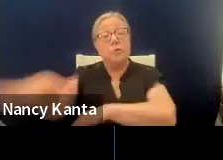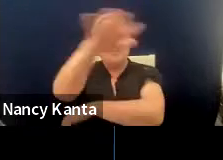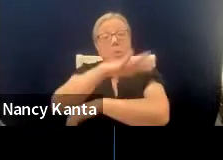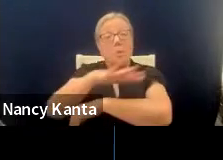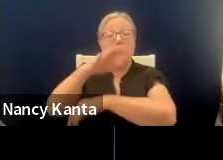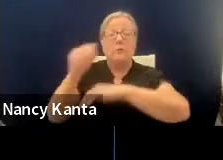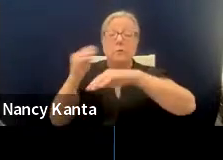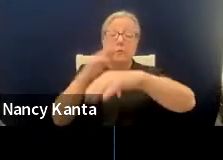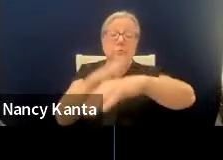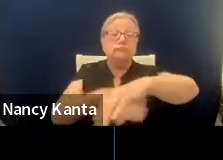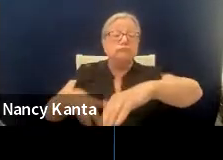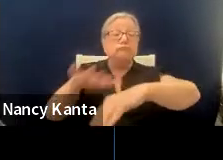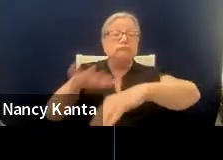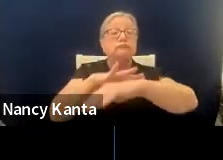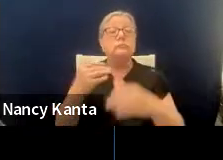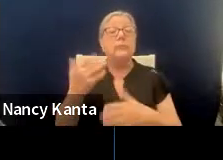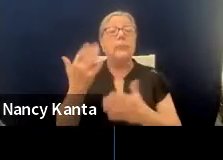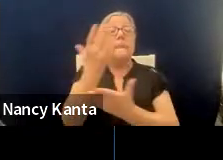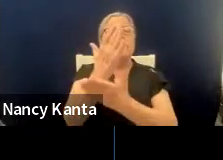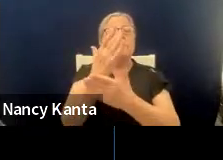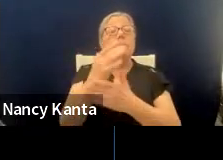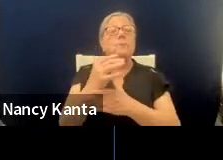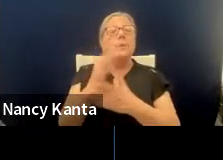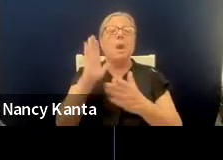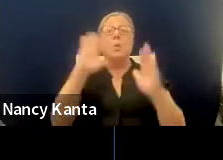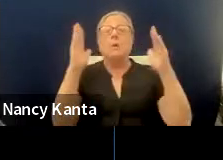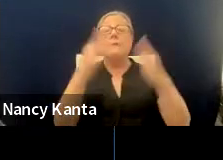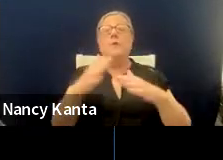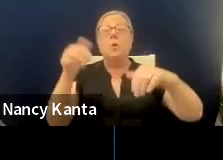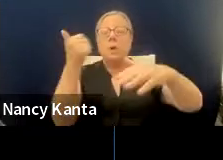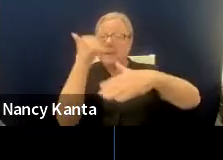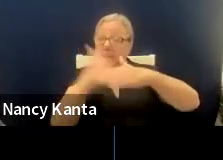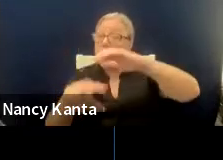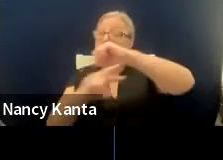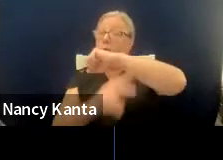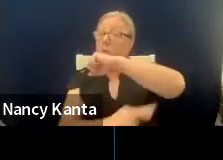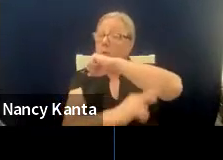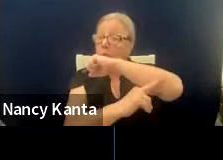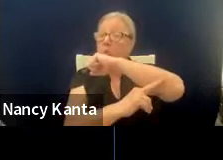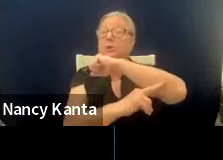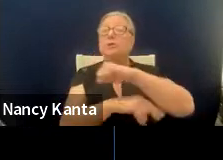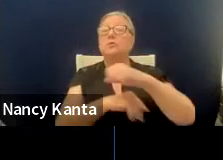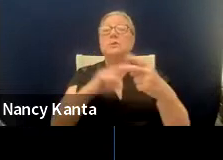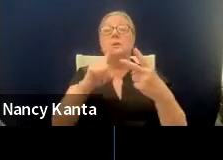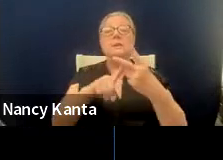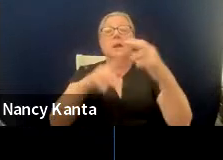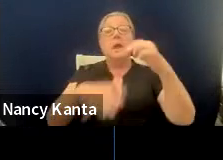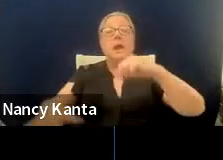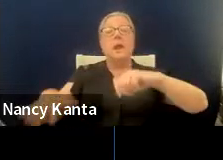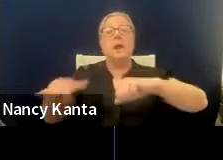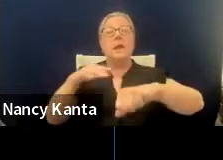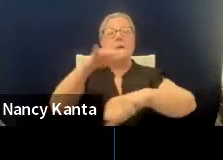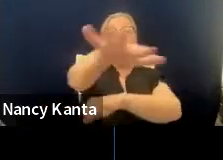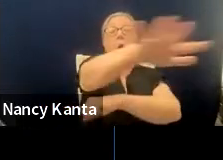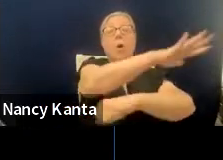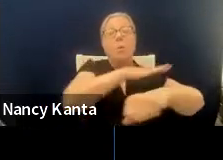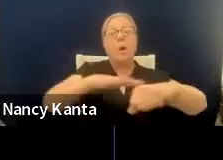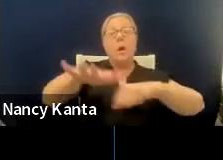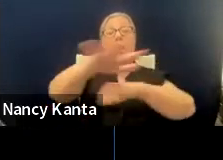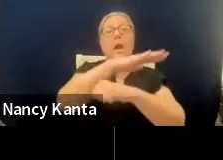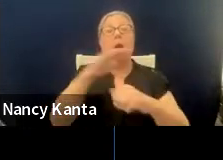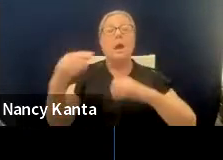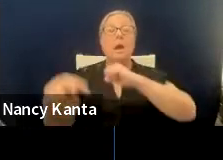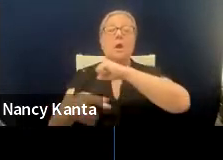this program underneath the bridges that we will be looking at, and around the structures as well. So what it looks like when you're in